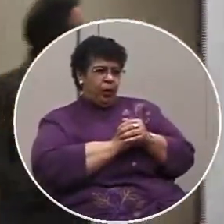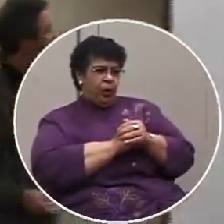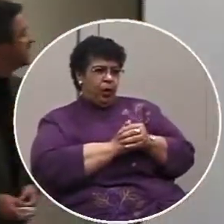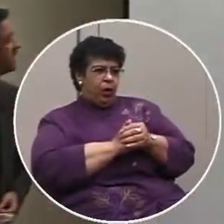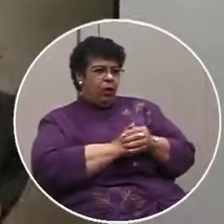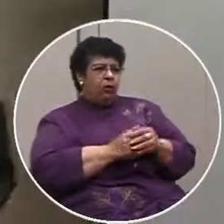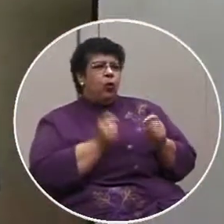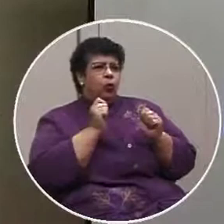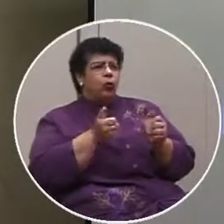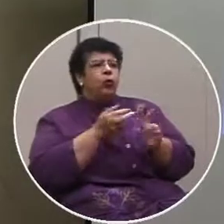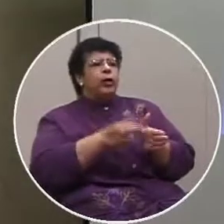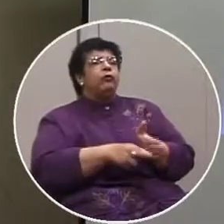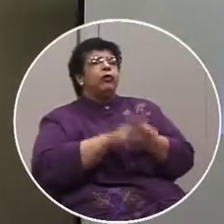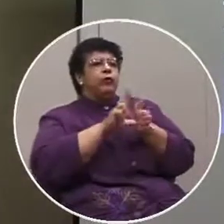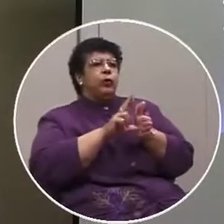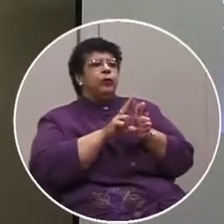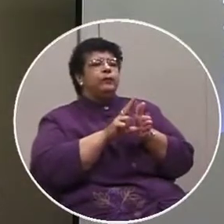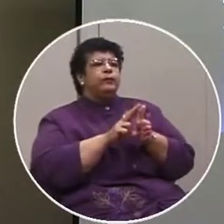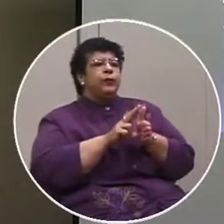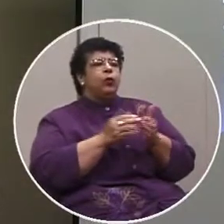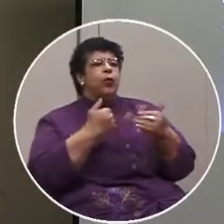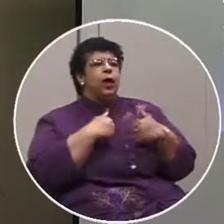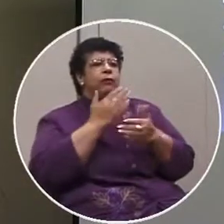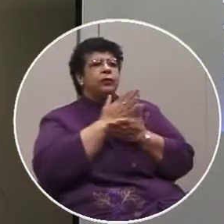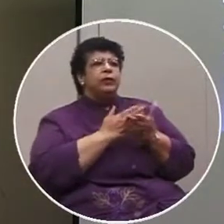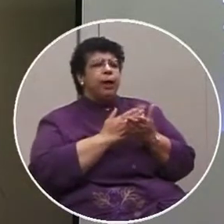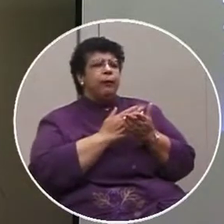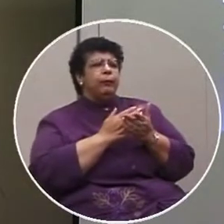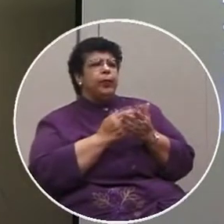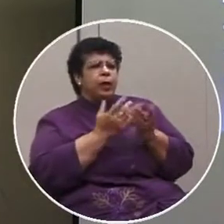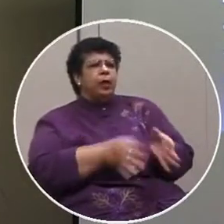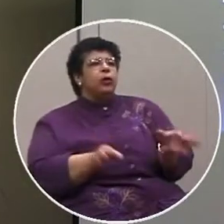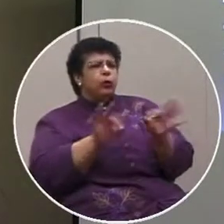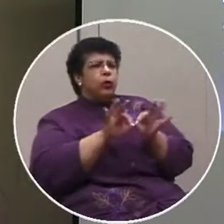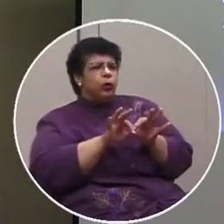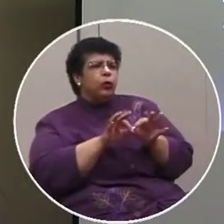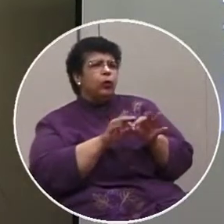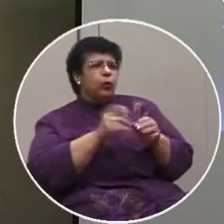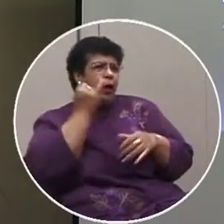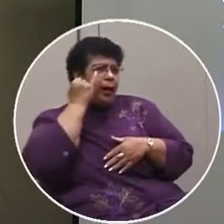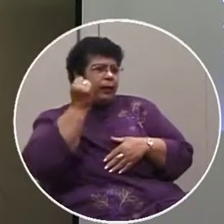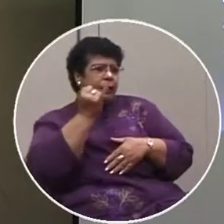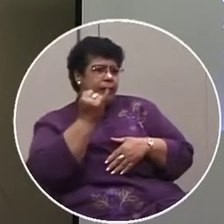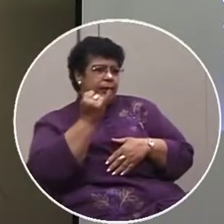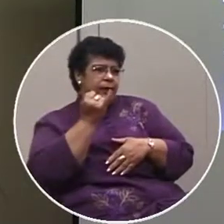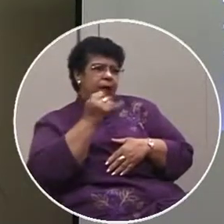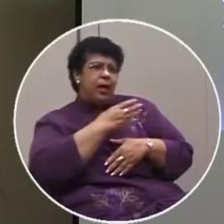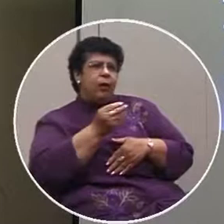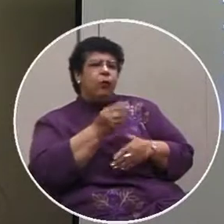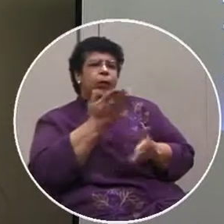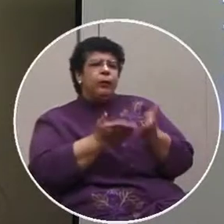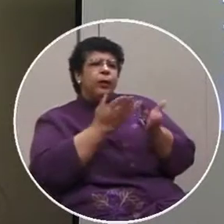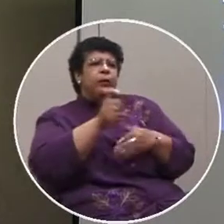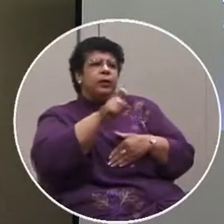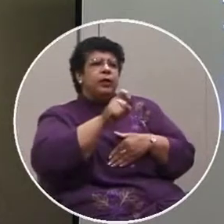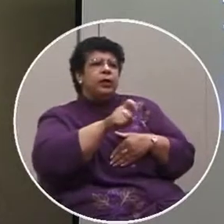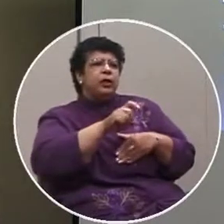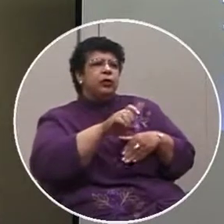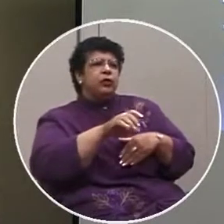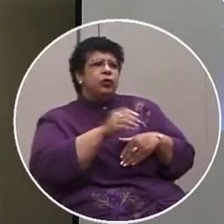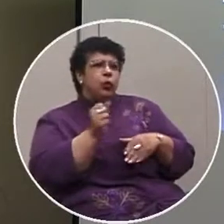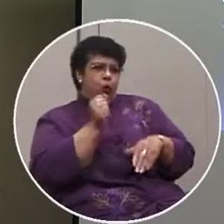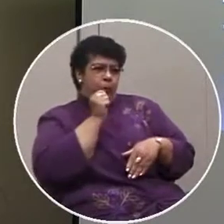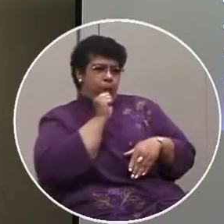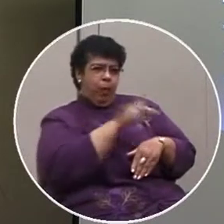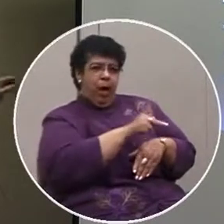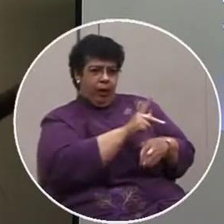review. There's some critical ideas that are at the base of this, and we may need to keep going back with our staff to